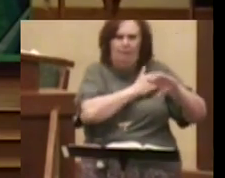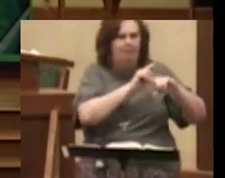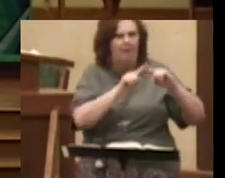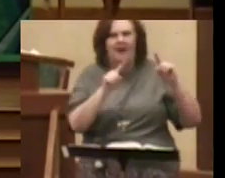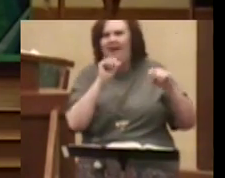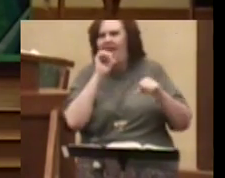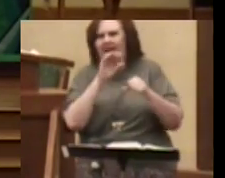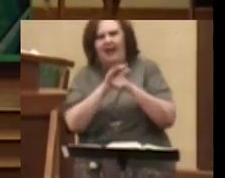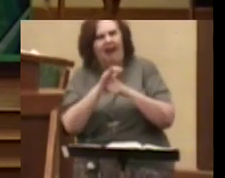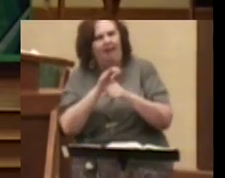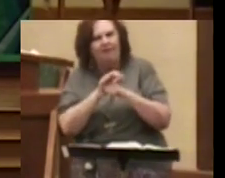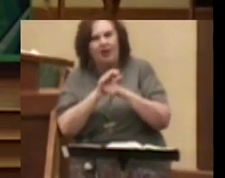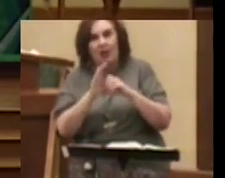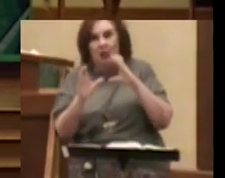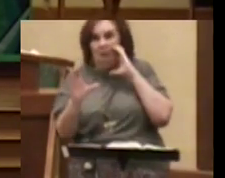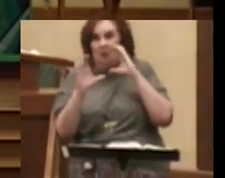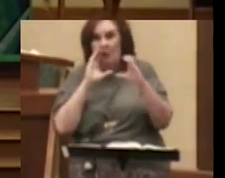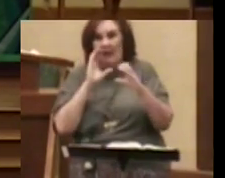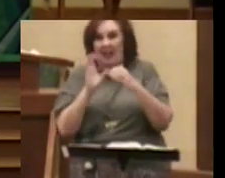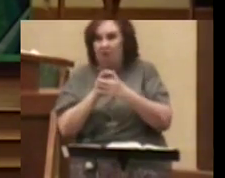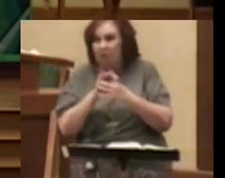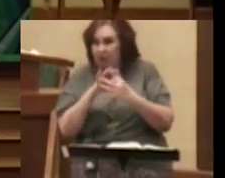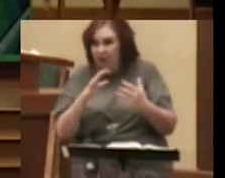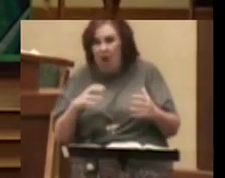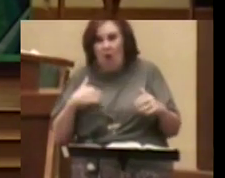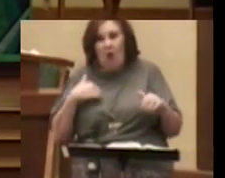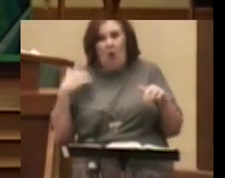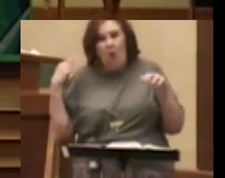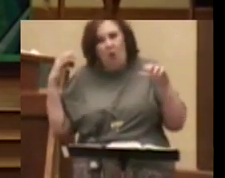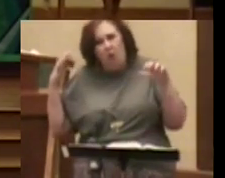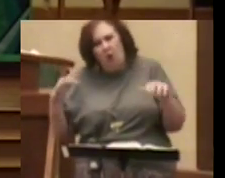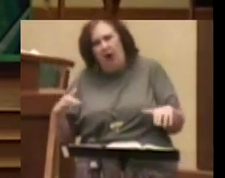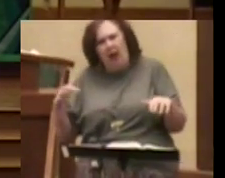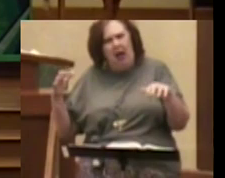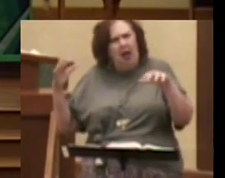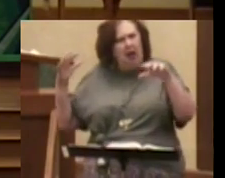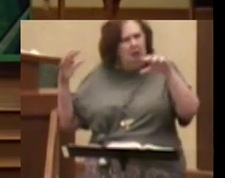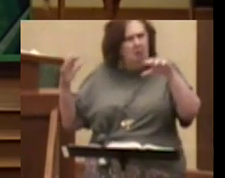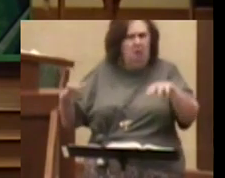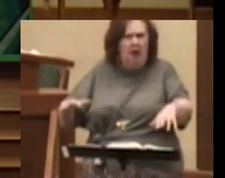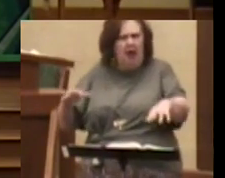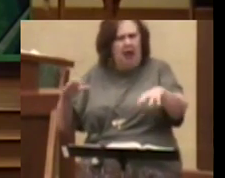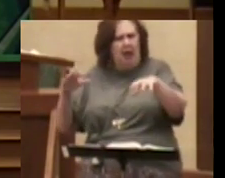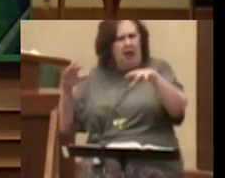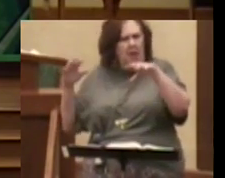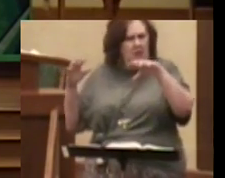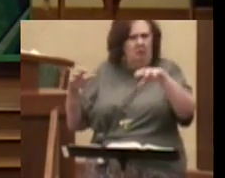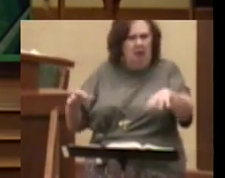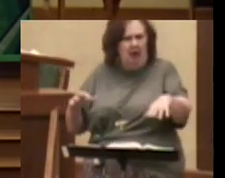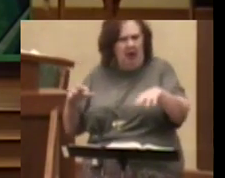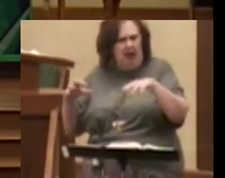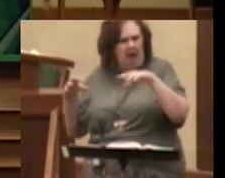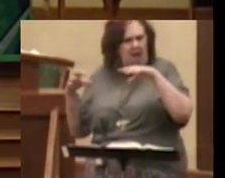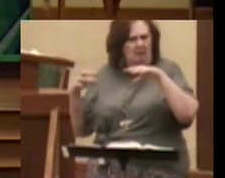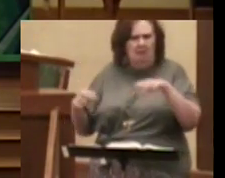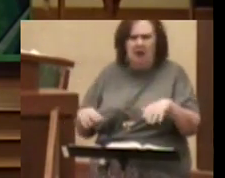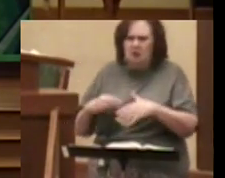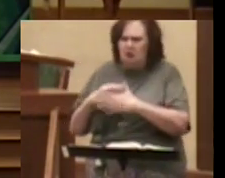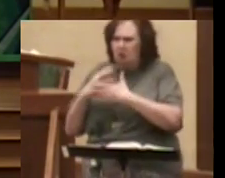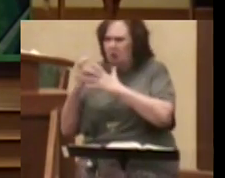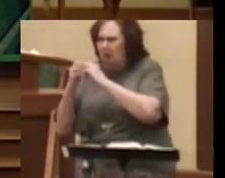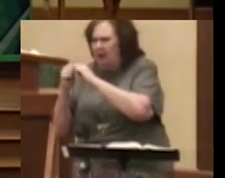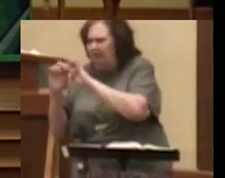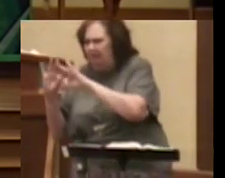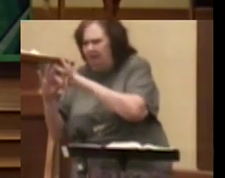fact, when communication was cut off and the rains were relentless, she said she gathered with her family, the